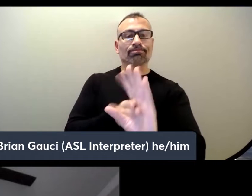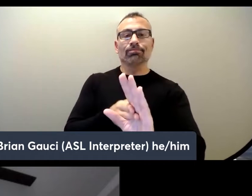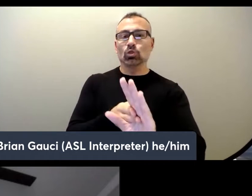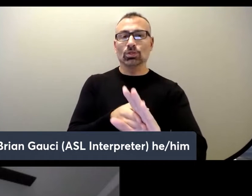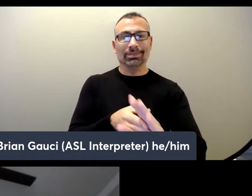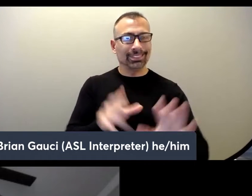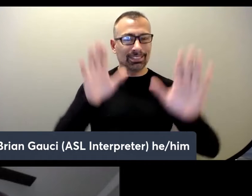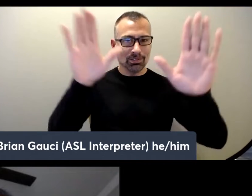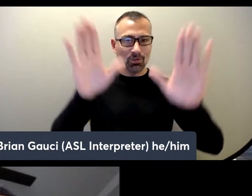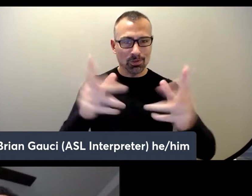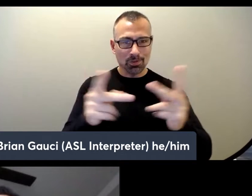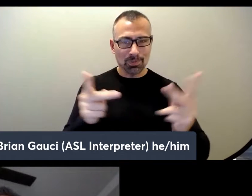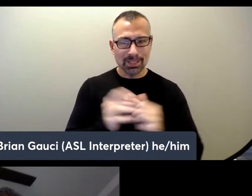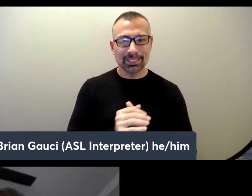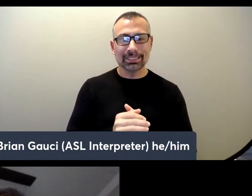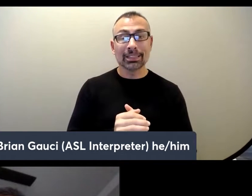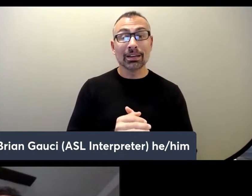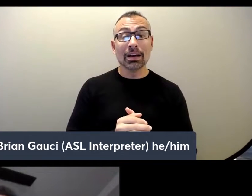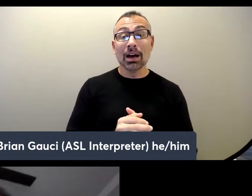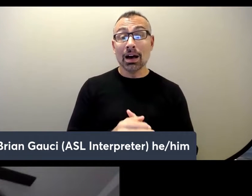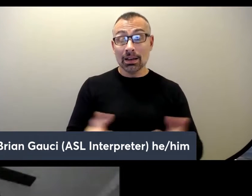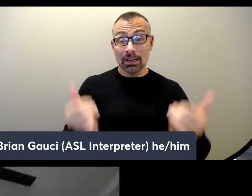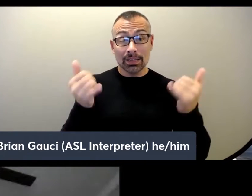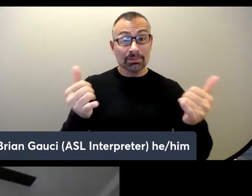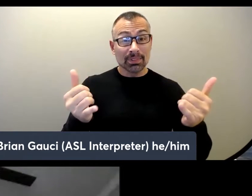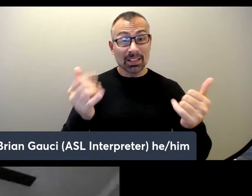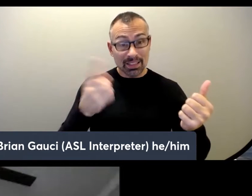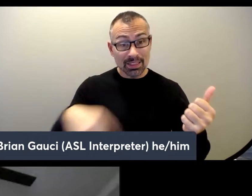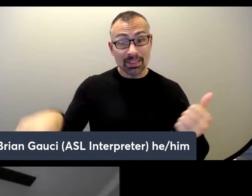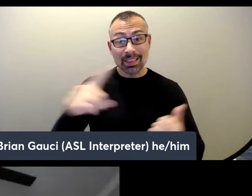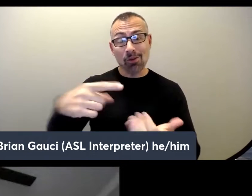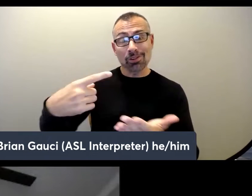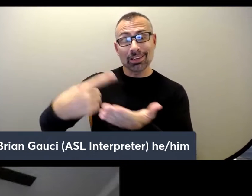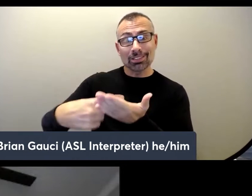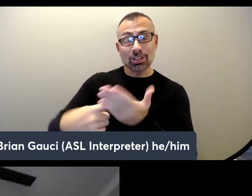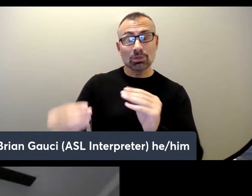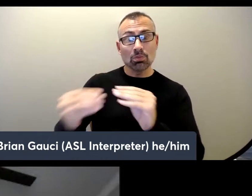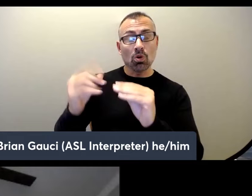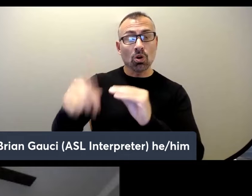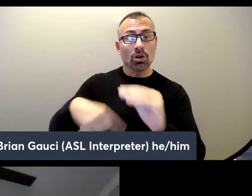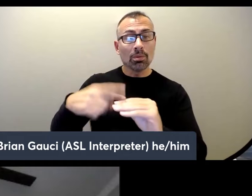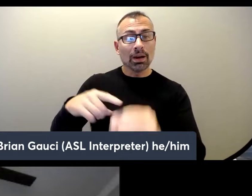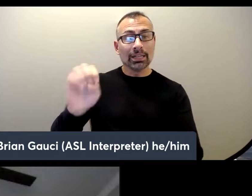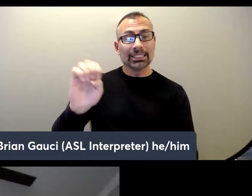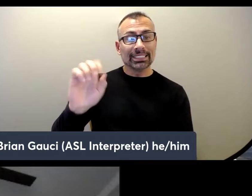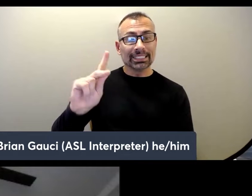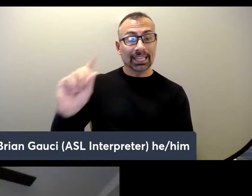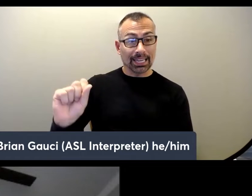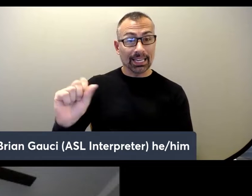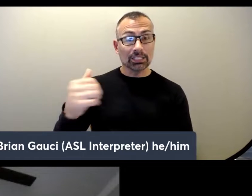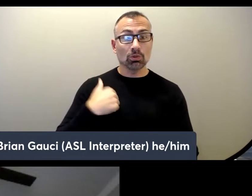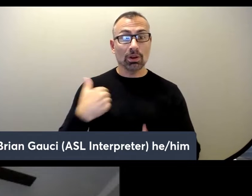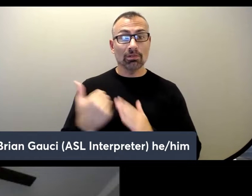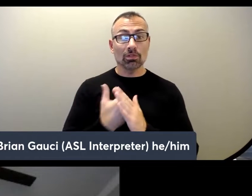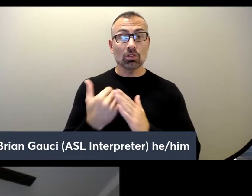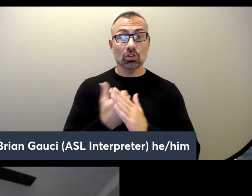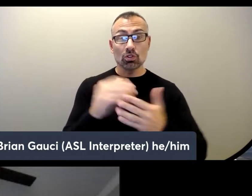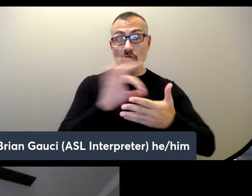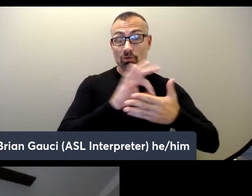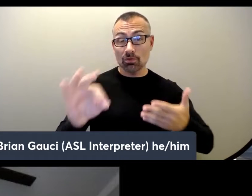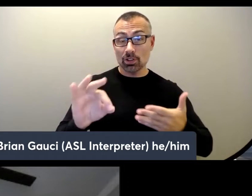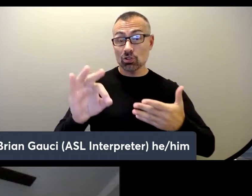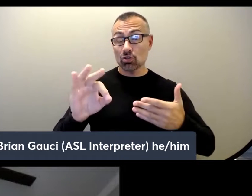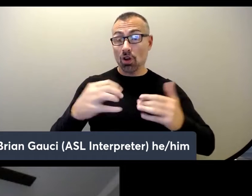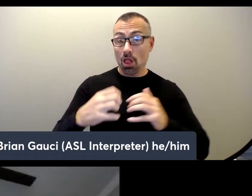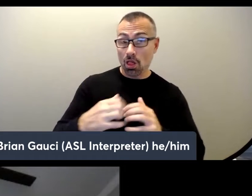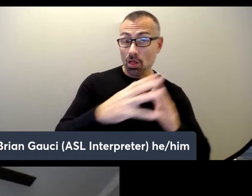So now let's get into more about EKS. And now we've got this new feature launch with EKS Outposts. And I